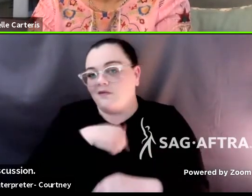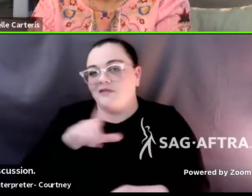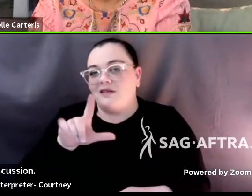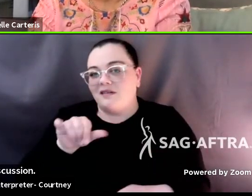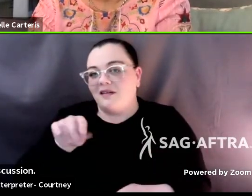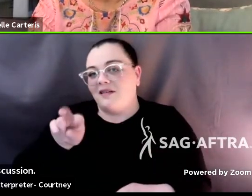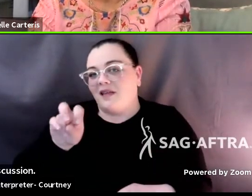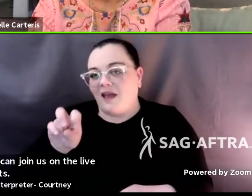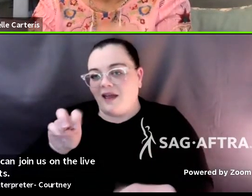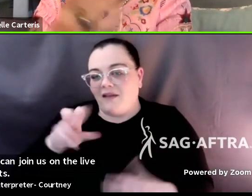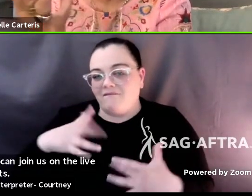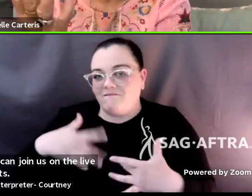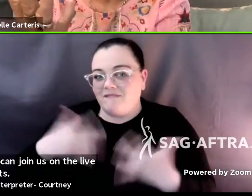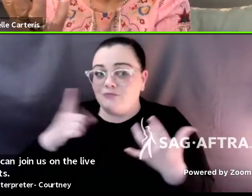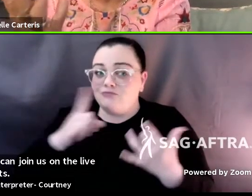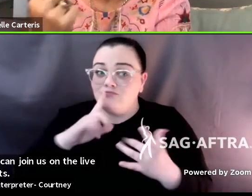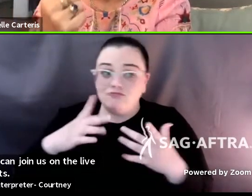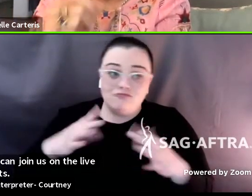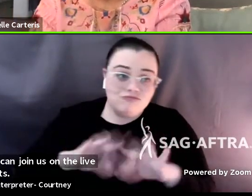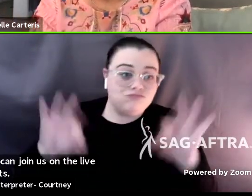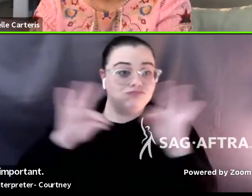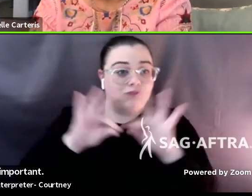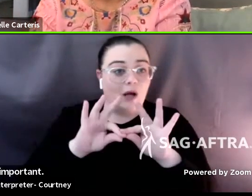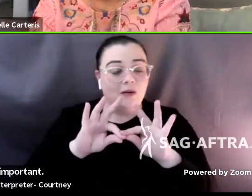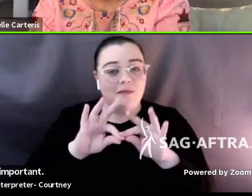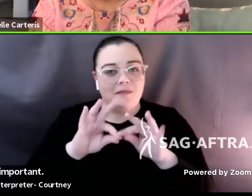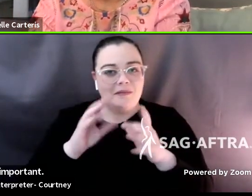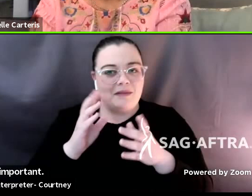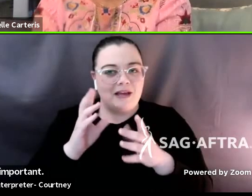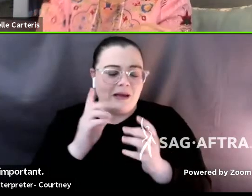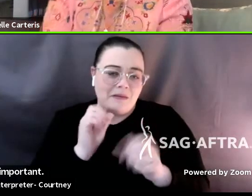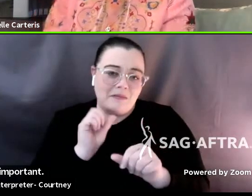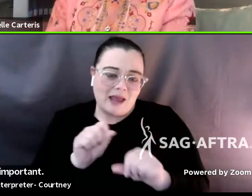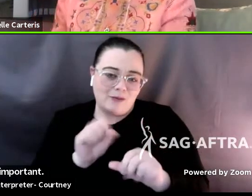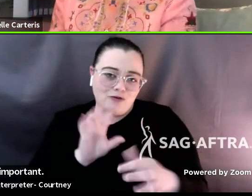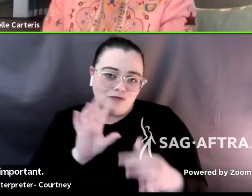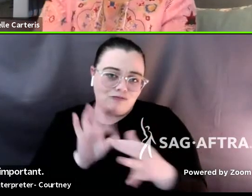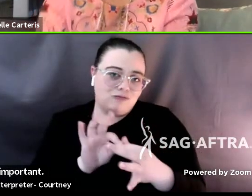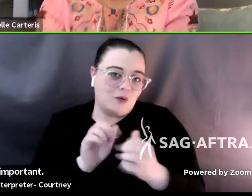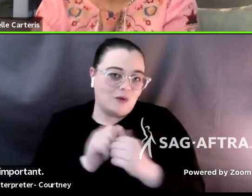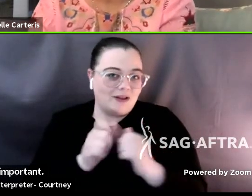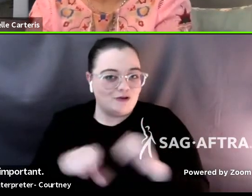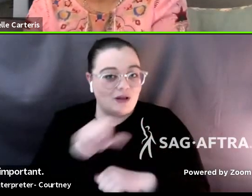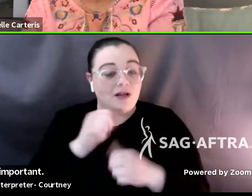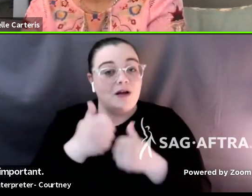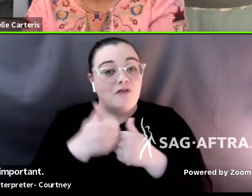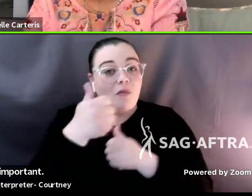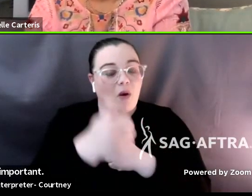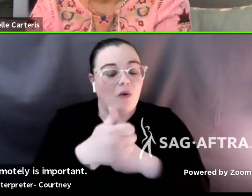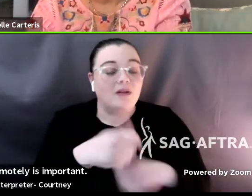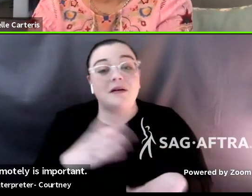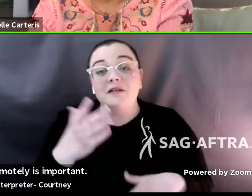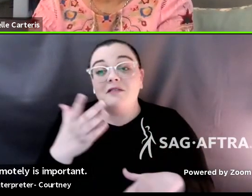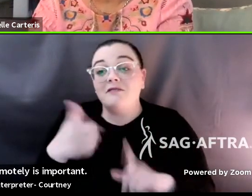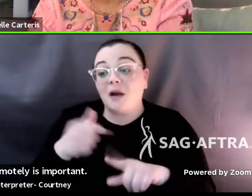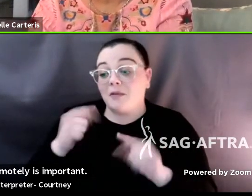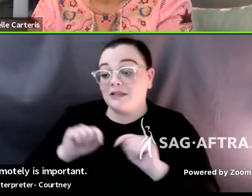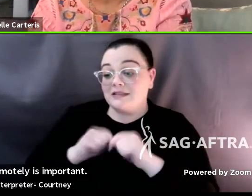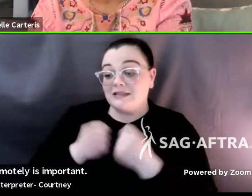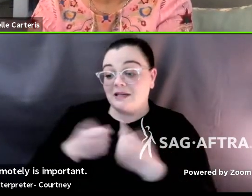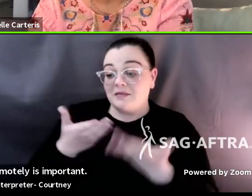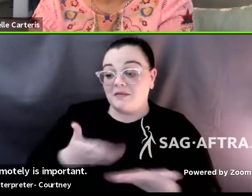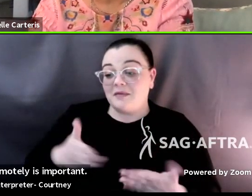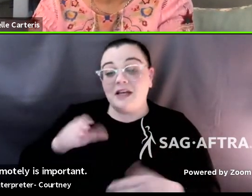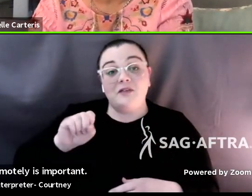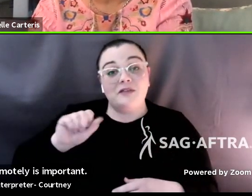important. Being able to see each other remotely is important. On behalf of the team here at SAG-AFTRA, we want to say thank you